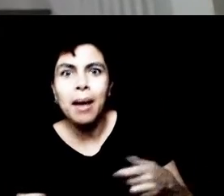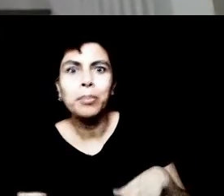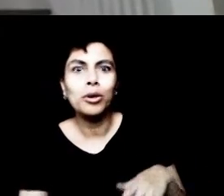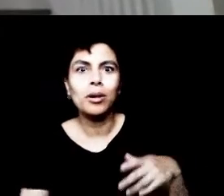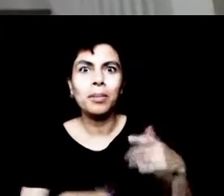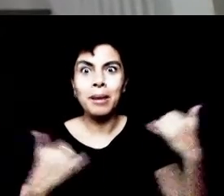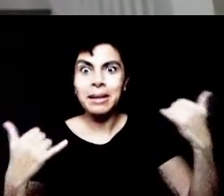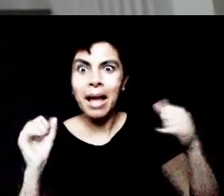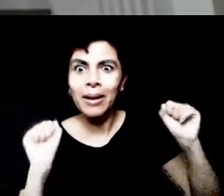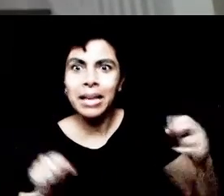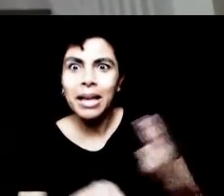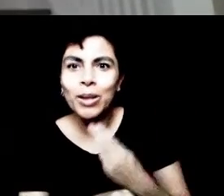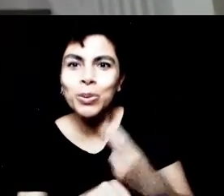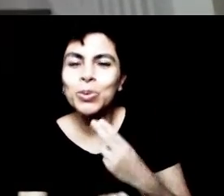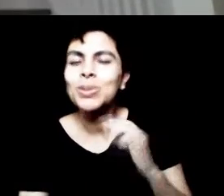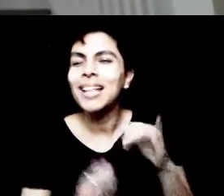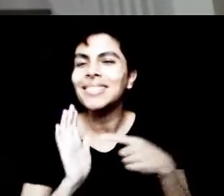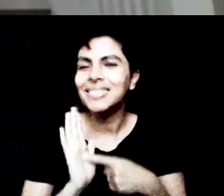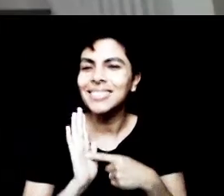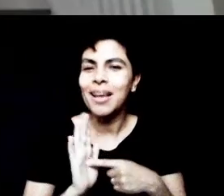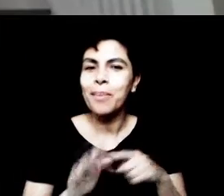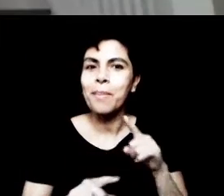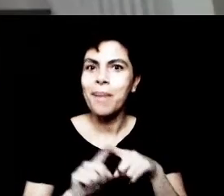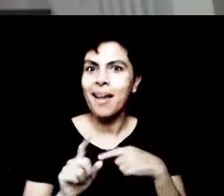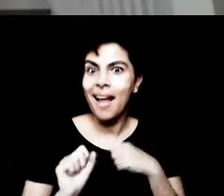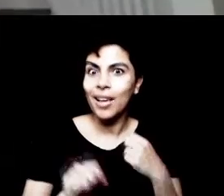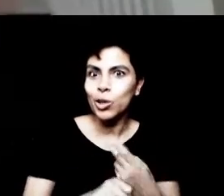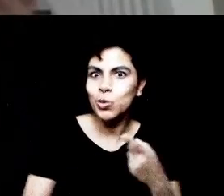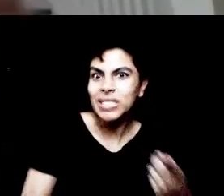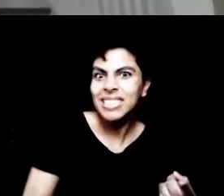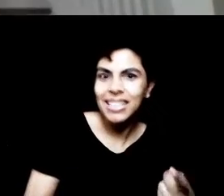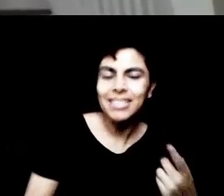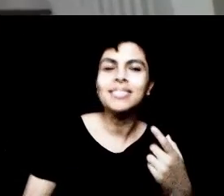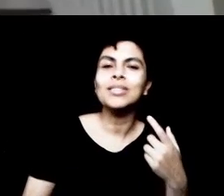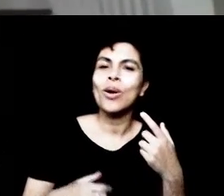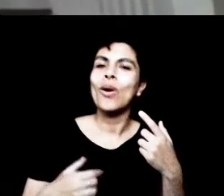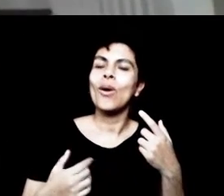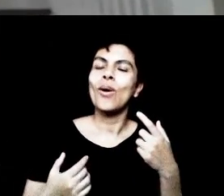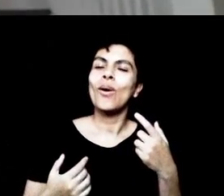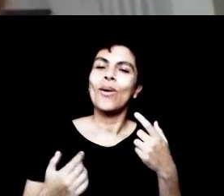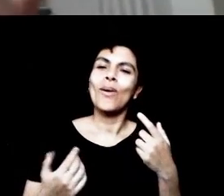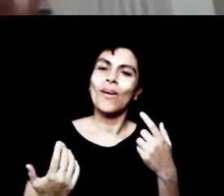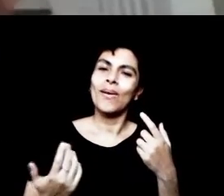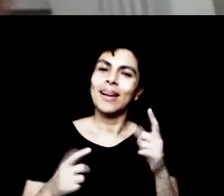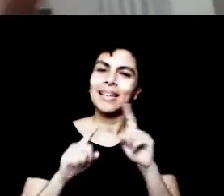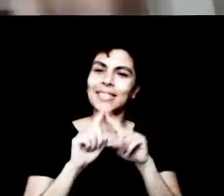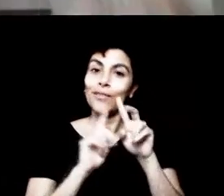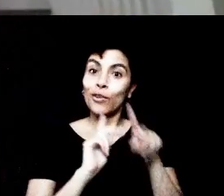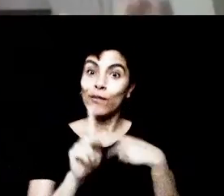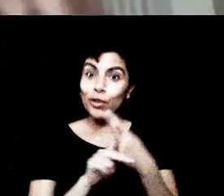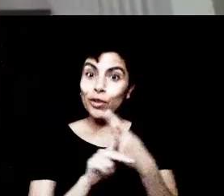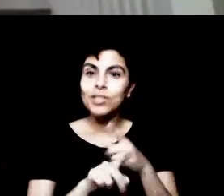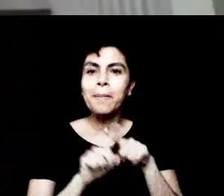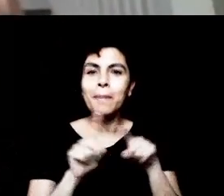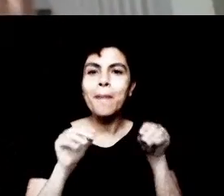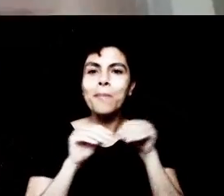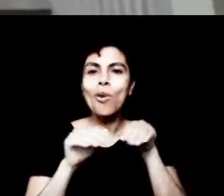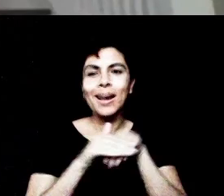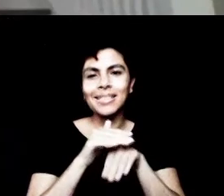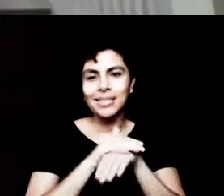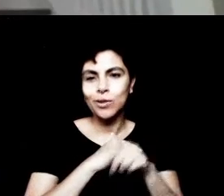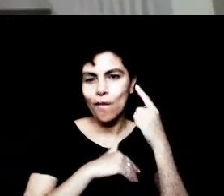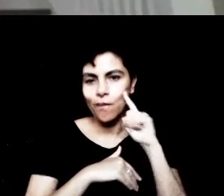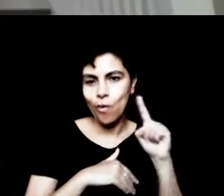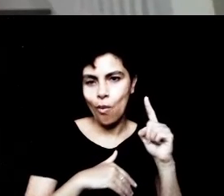be using around the home, maybe, just an example. But then I can use this one. So it sort of is a different version, but it's